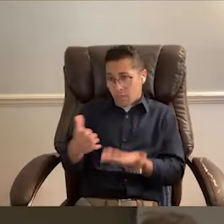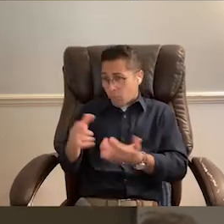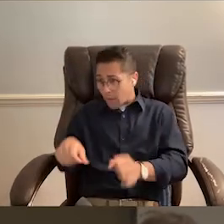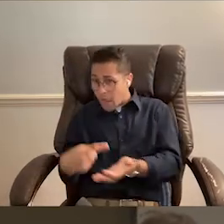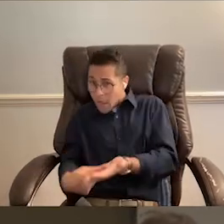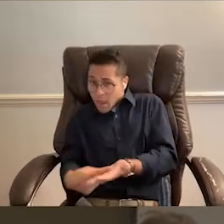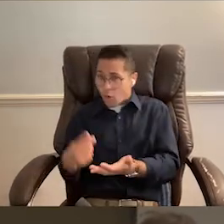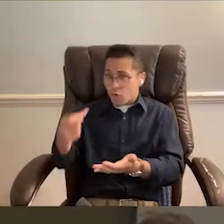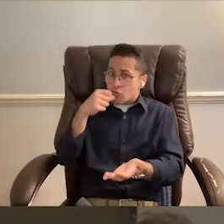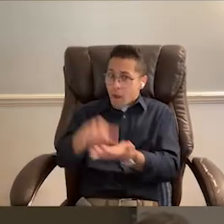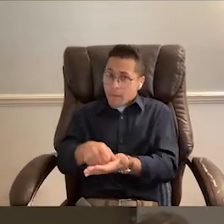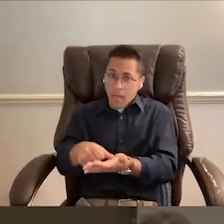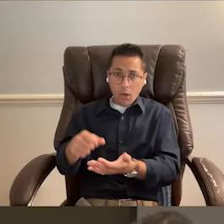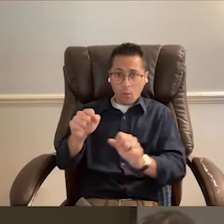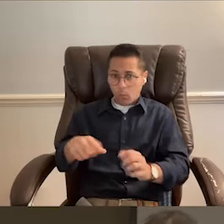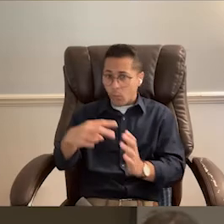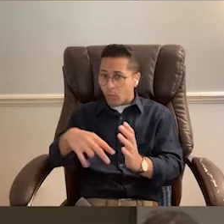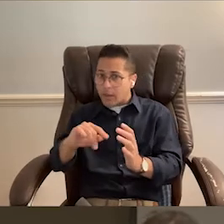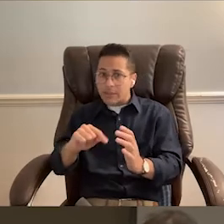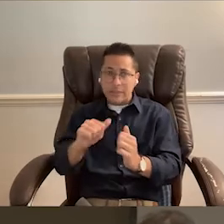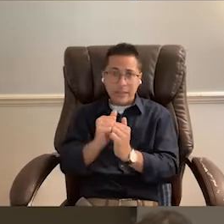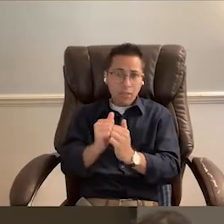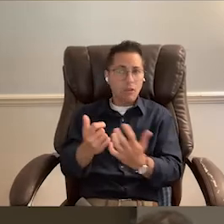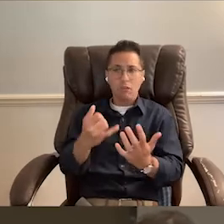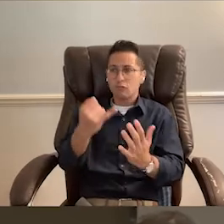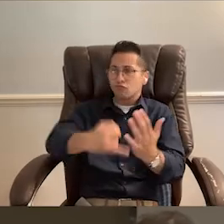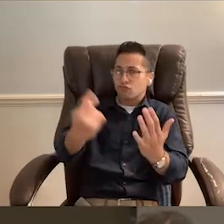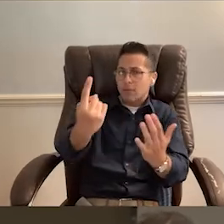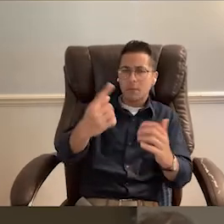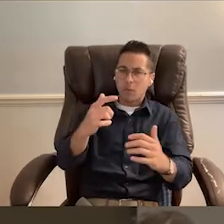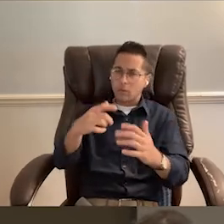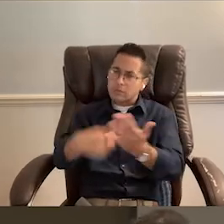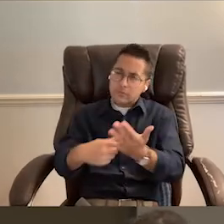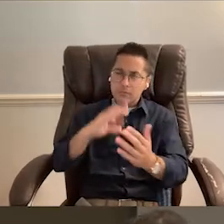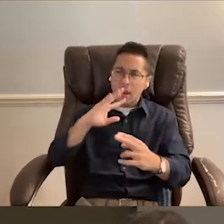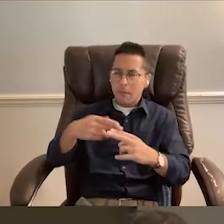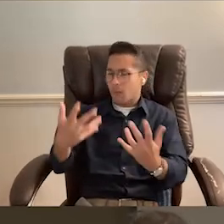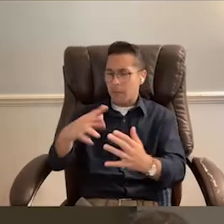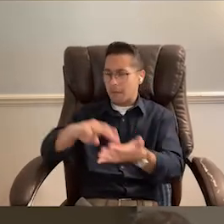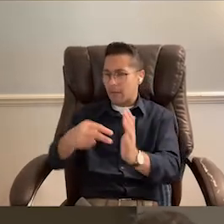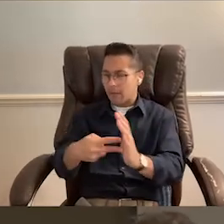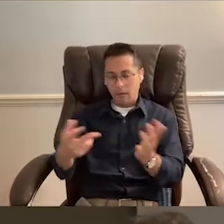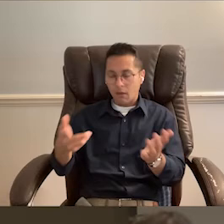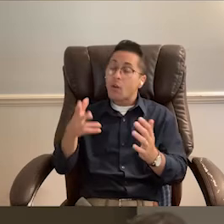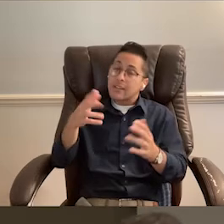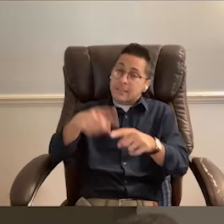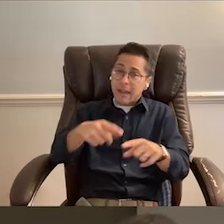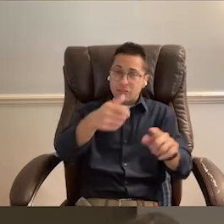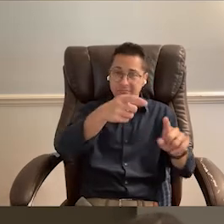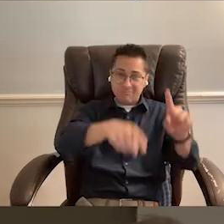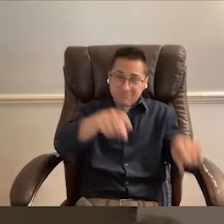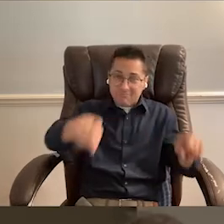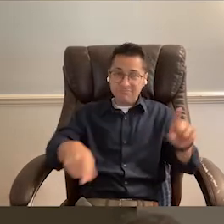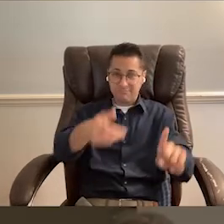something's wrong with you, maybe write it down. Maybe we can go over it. Maybe write me a letter and we'll read it together. Maybe draw something